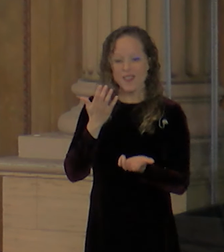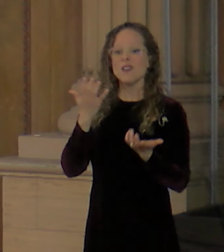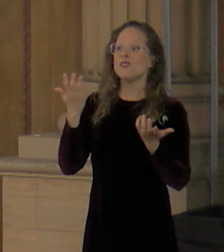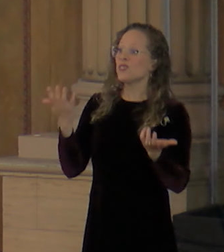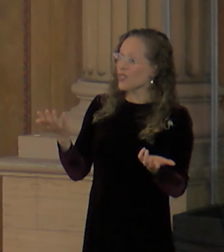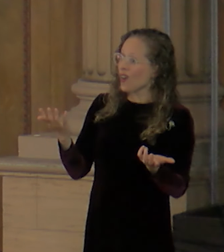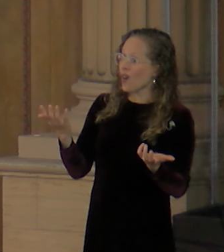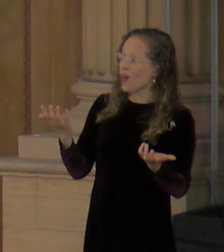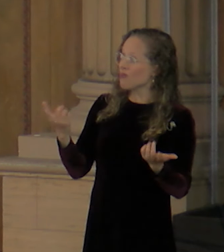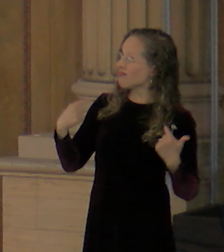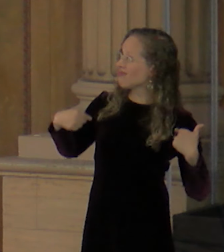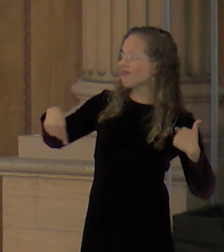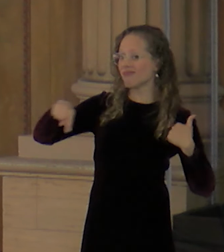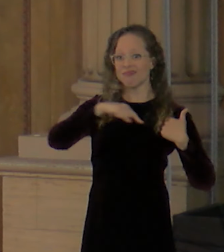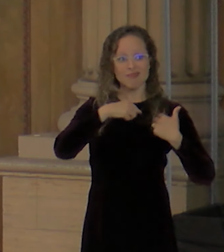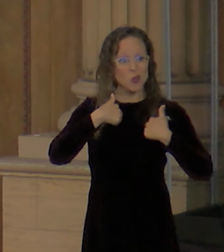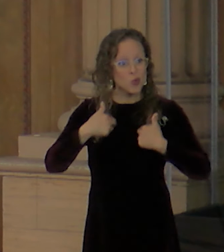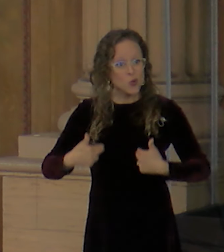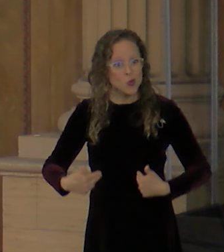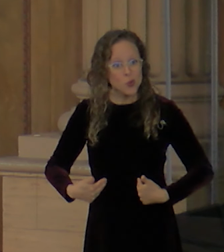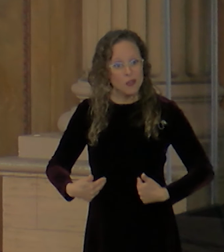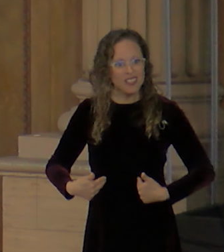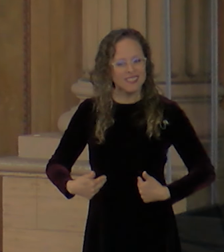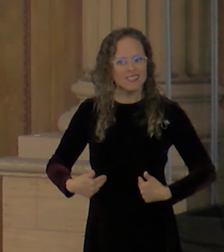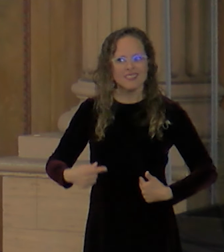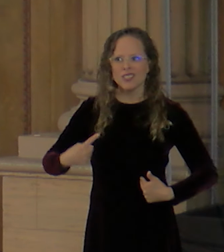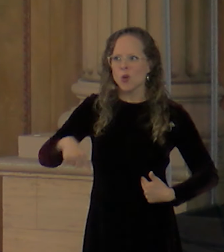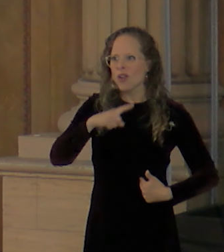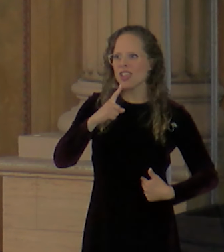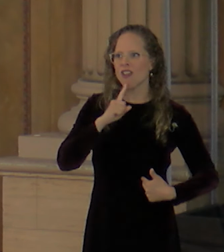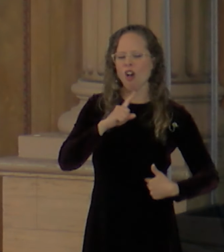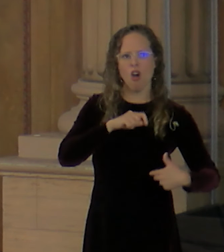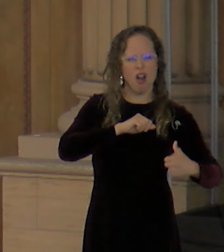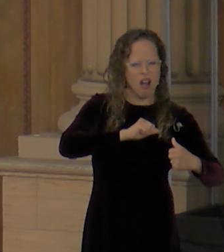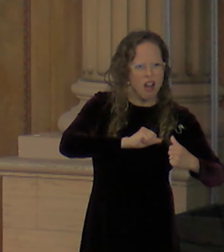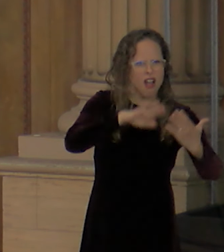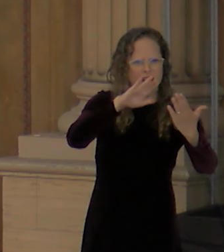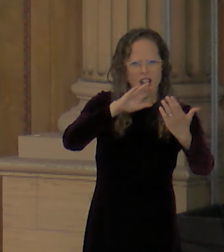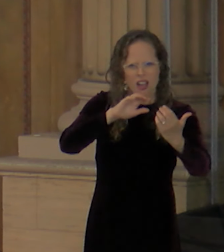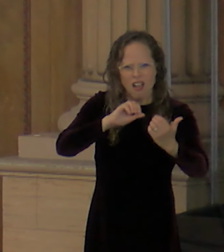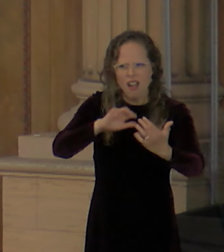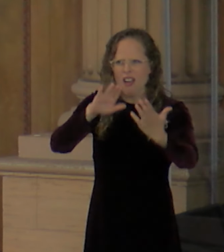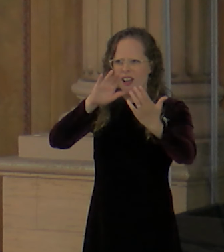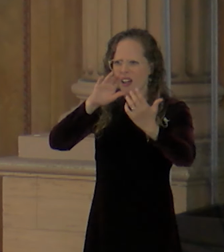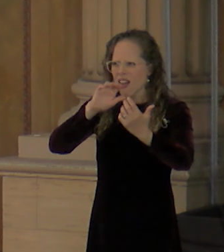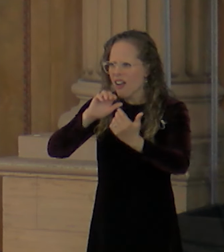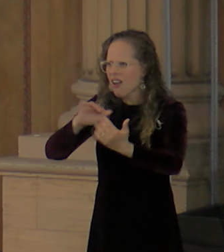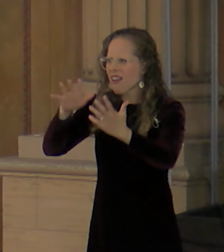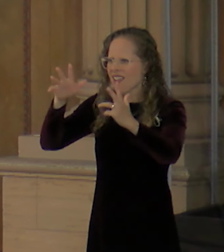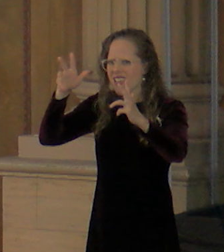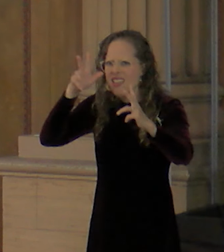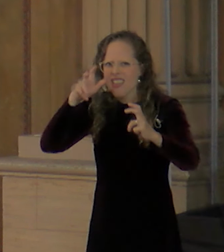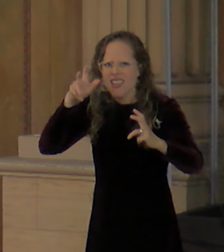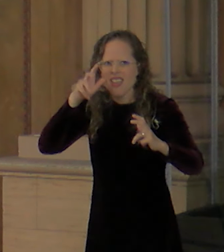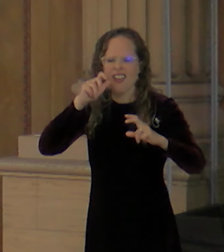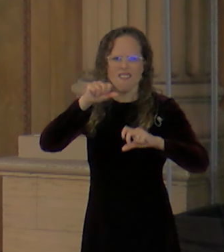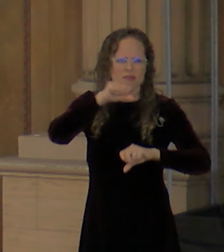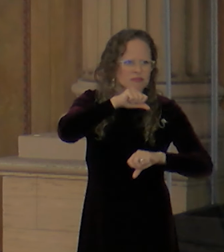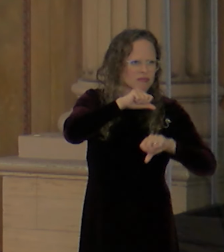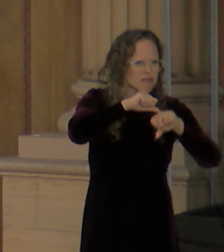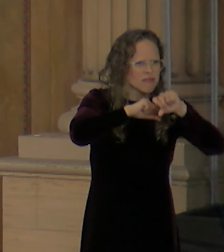are, crashing into evil in this world. We're in this world with devils filled that threatens to undo us.